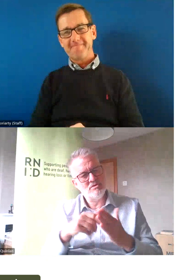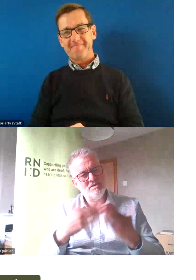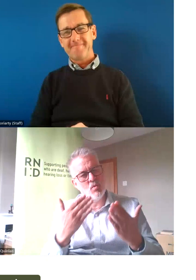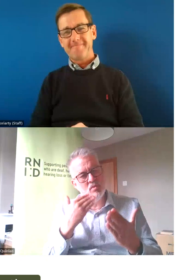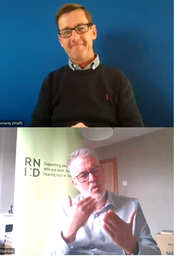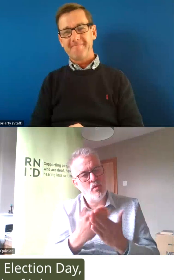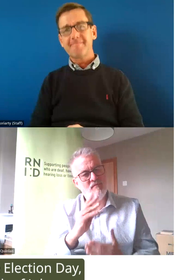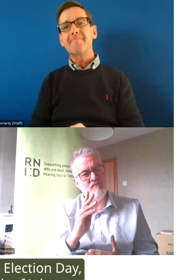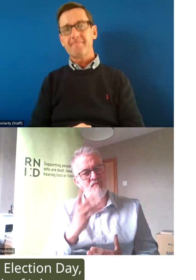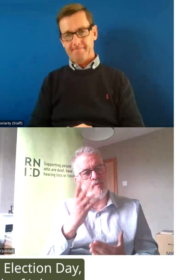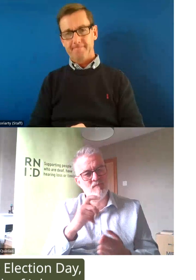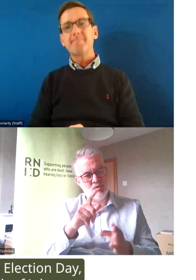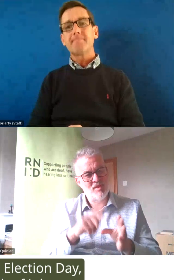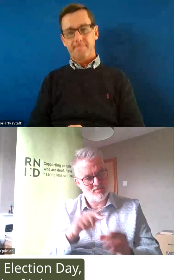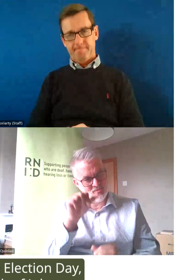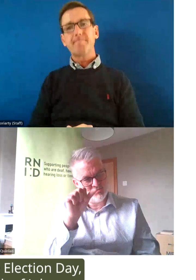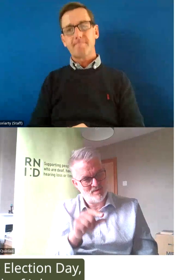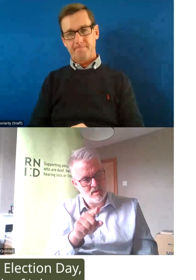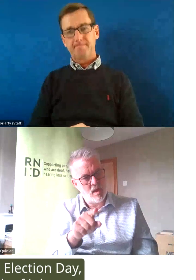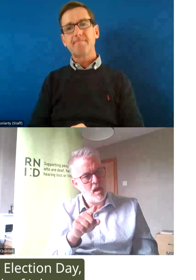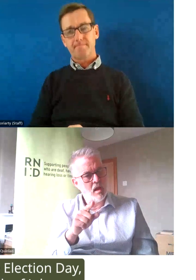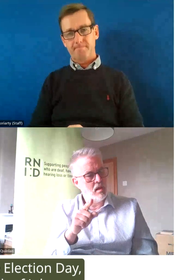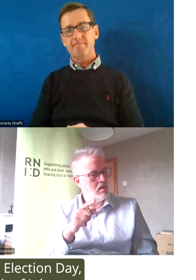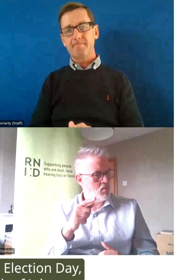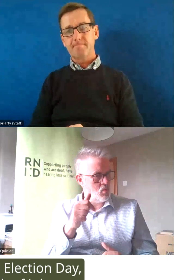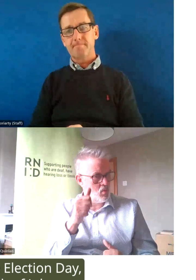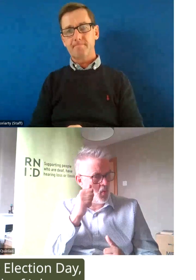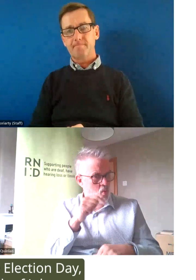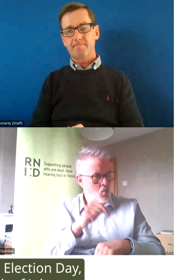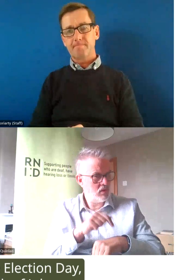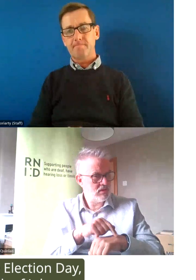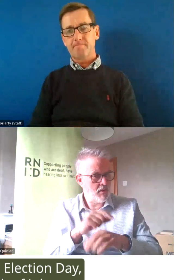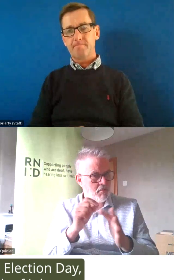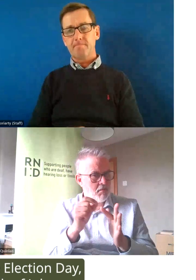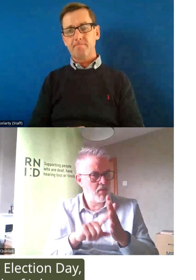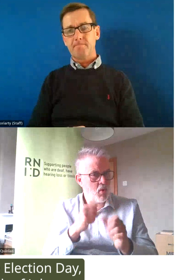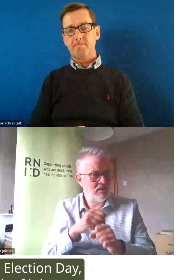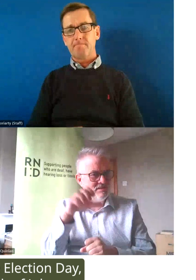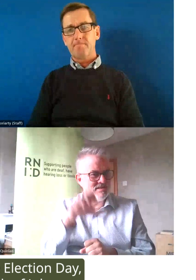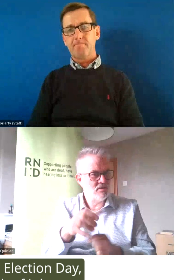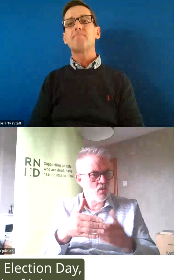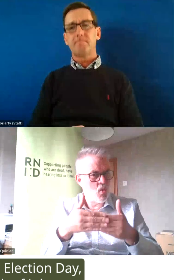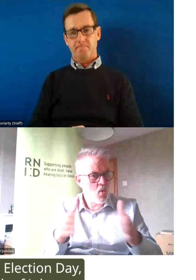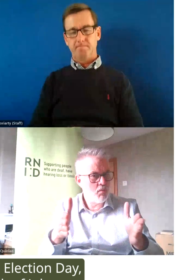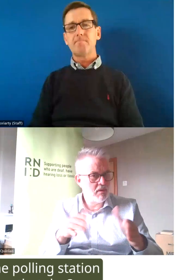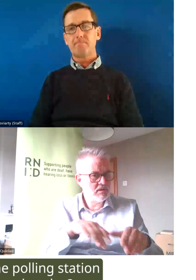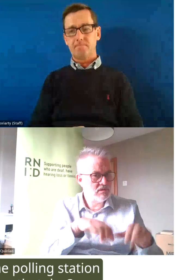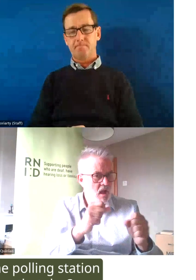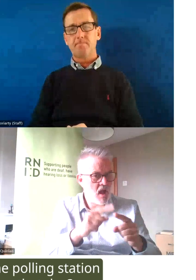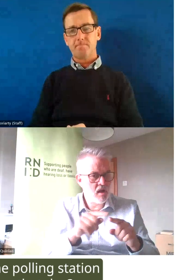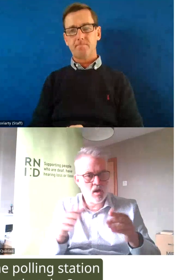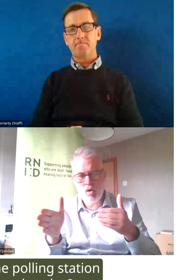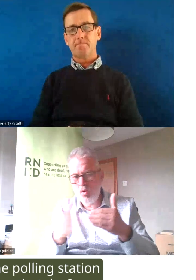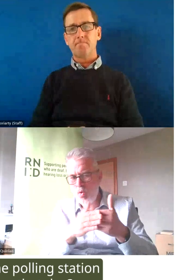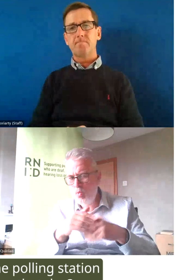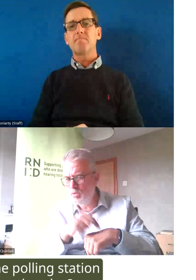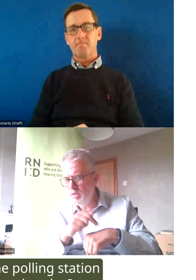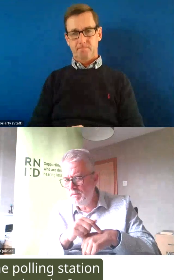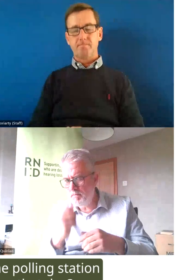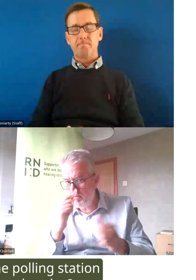That's interesting. You mentioned the election day, which is the 4th of July. So yes.